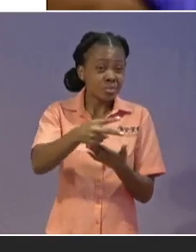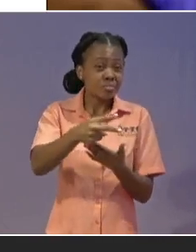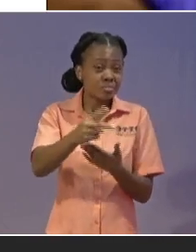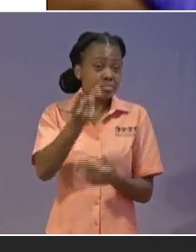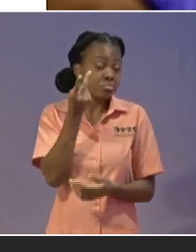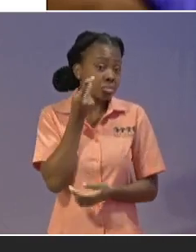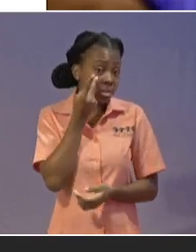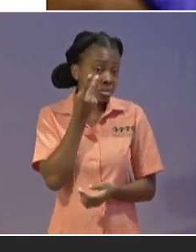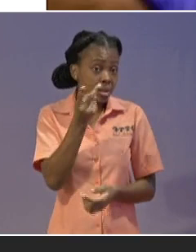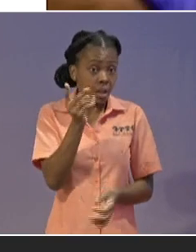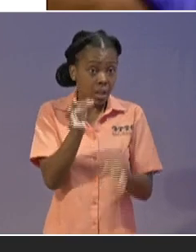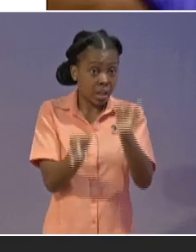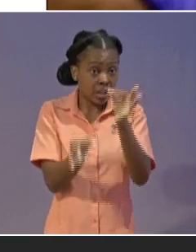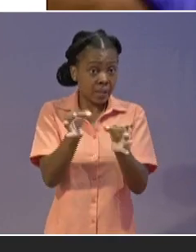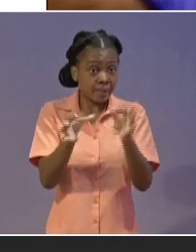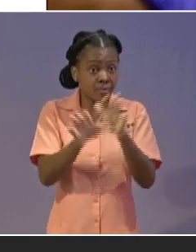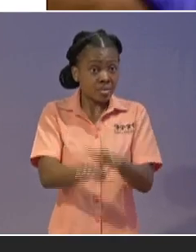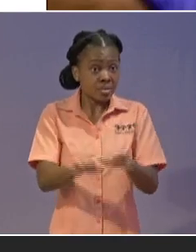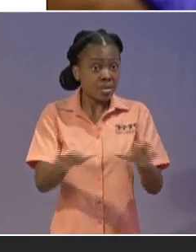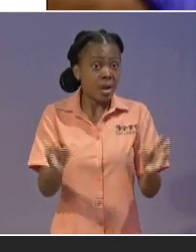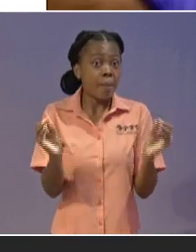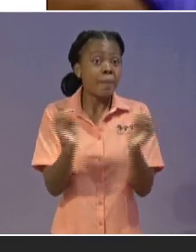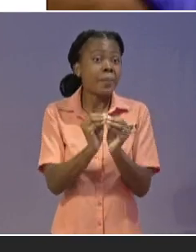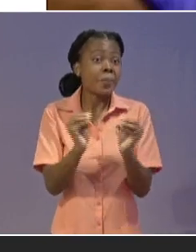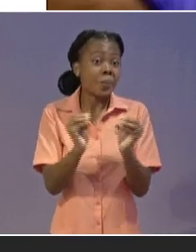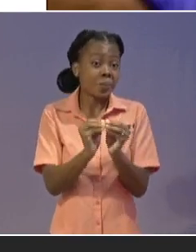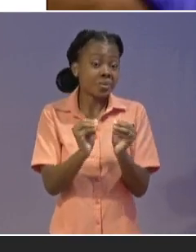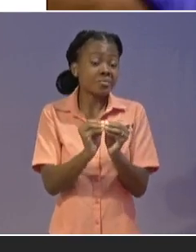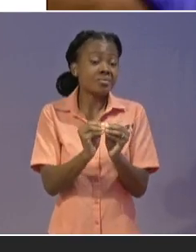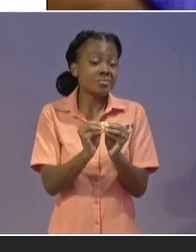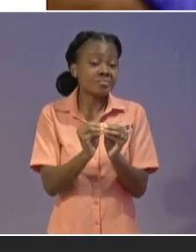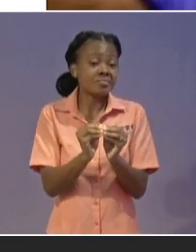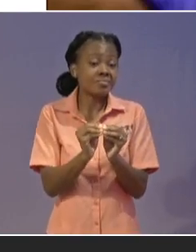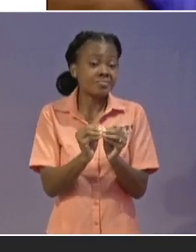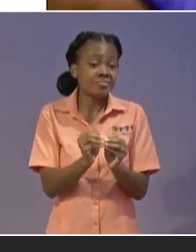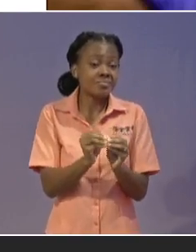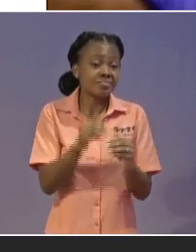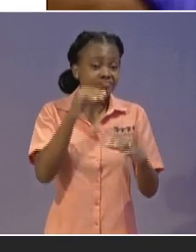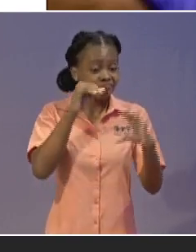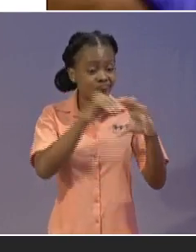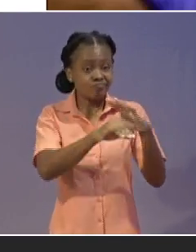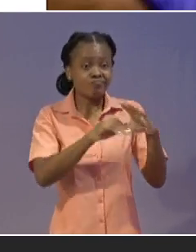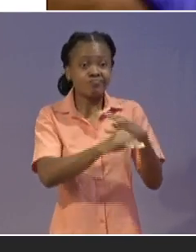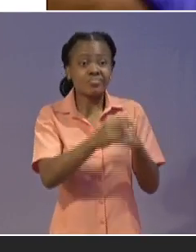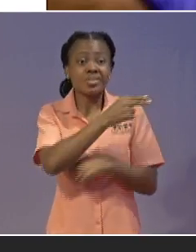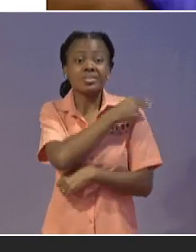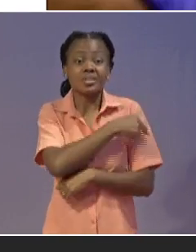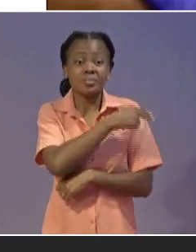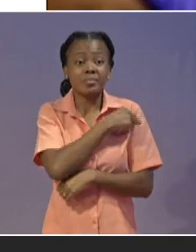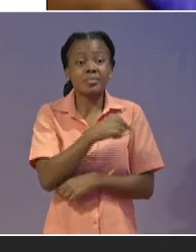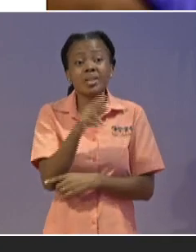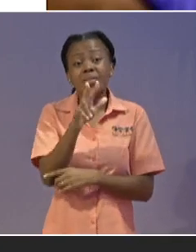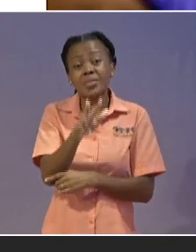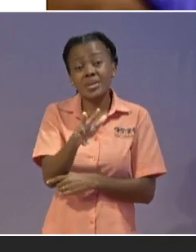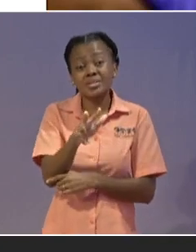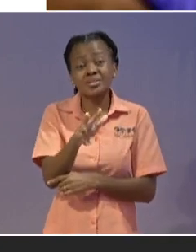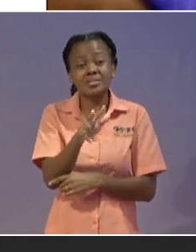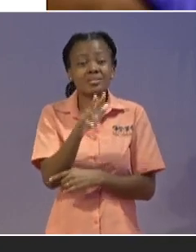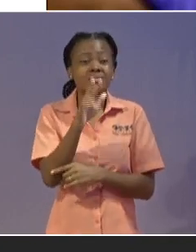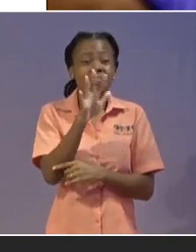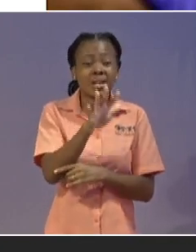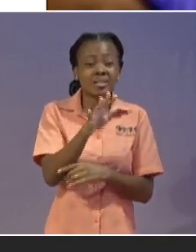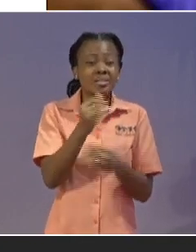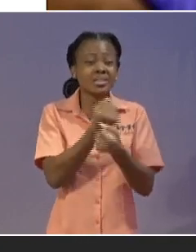in hospitalizations. In terms of the trends, we have seen 3 to 5-fold increase in